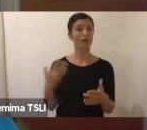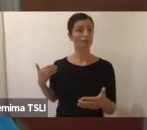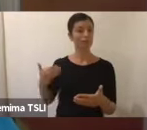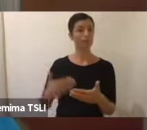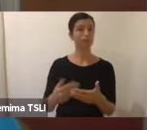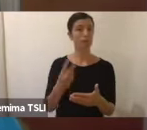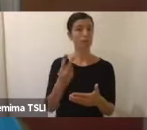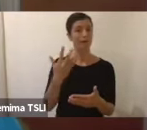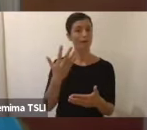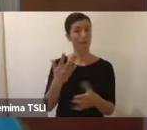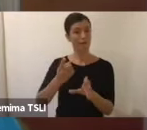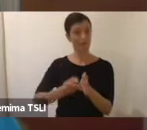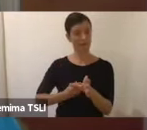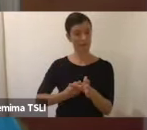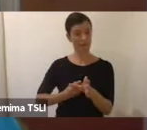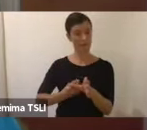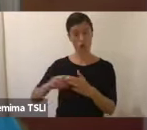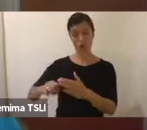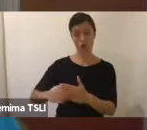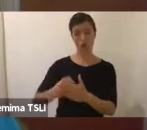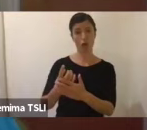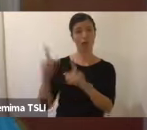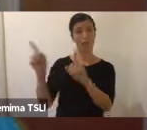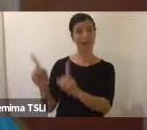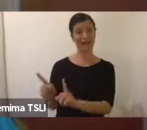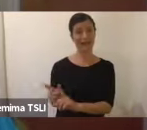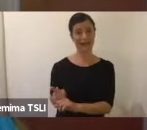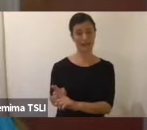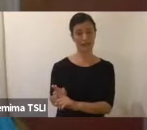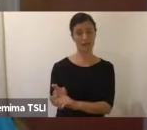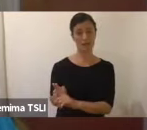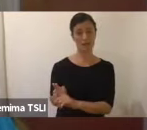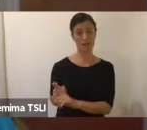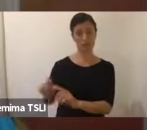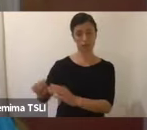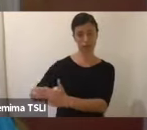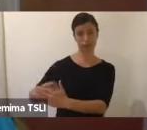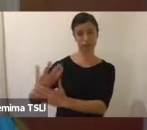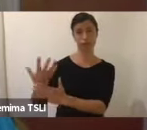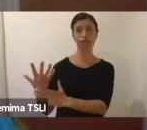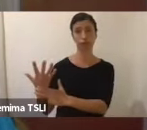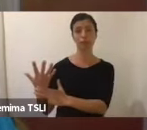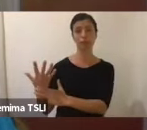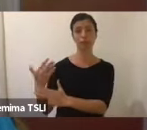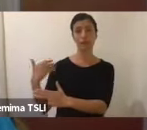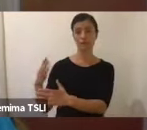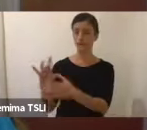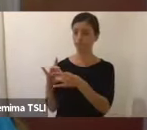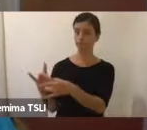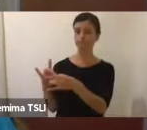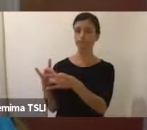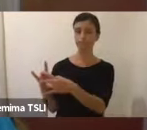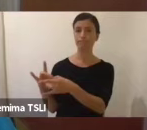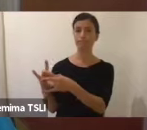the indian wing of the movement currently spending six months a year working particularly closely with the men's ordination